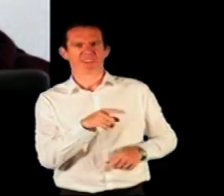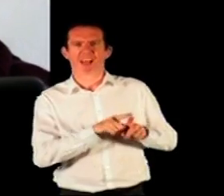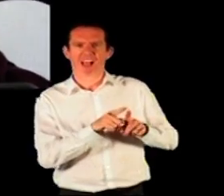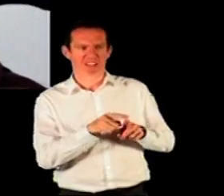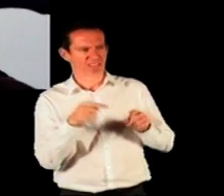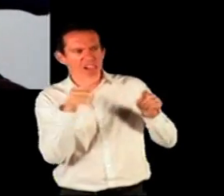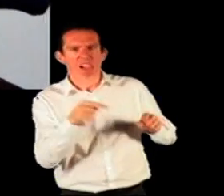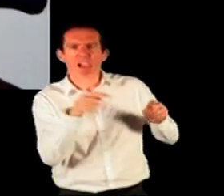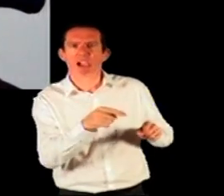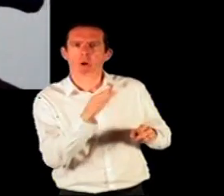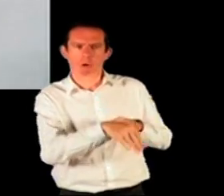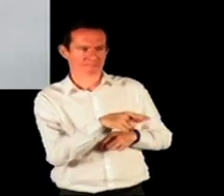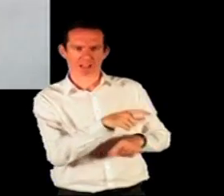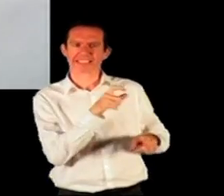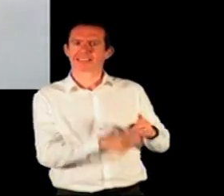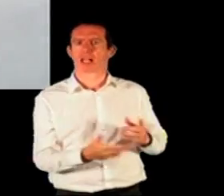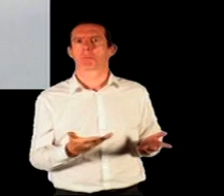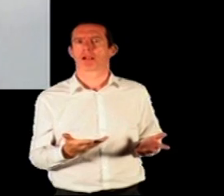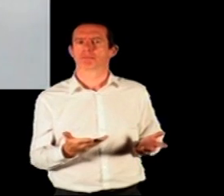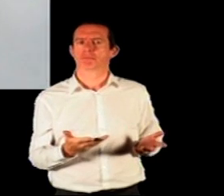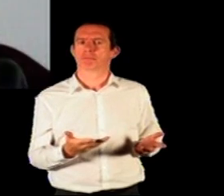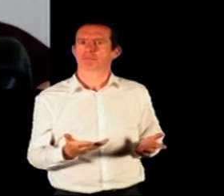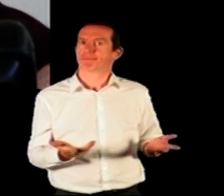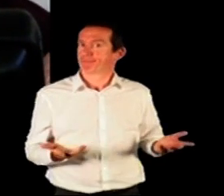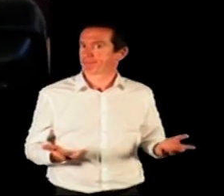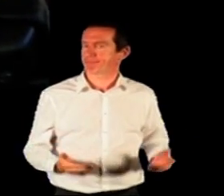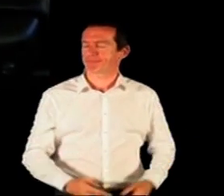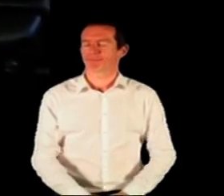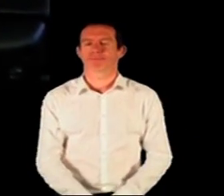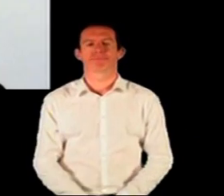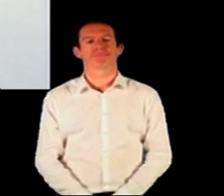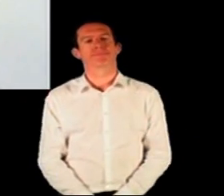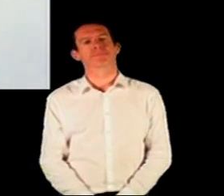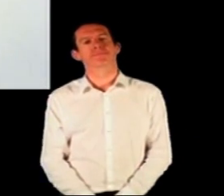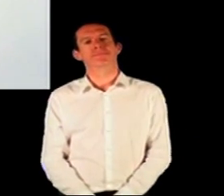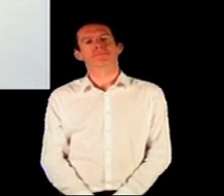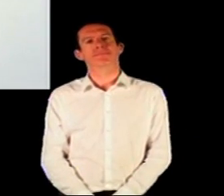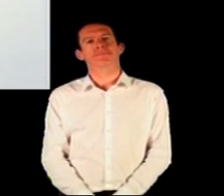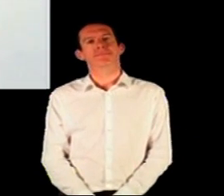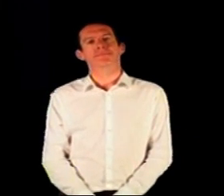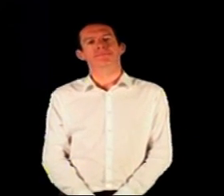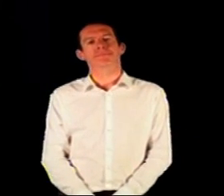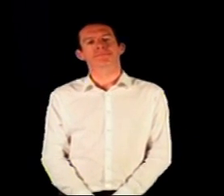Disability hate crime is a crime that the victim or anyone else thinks has happened because they are disabled.